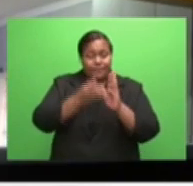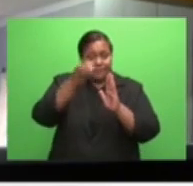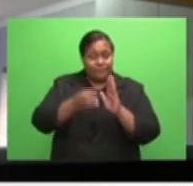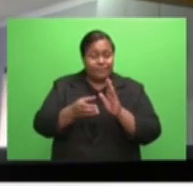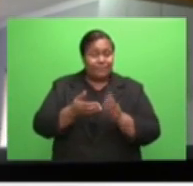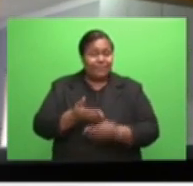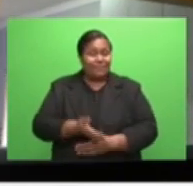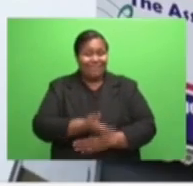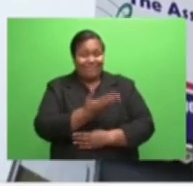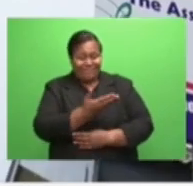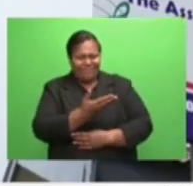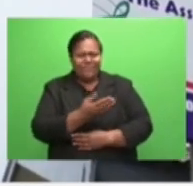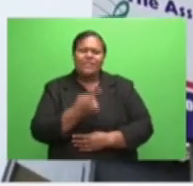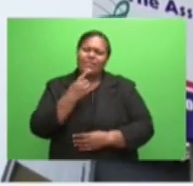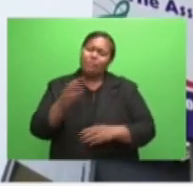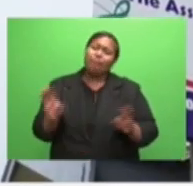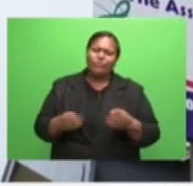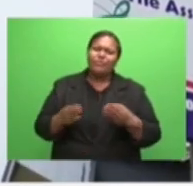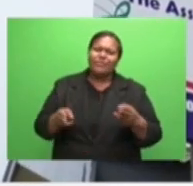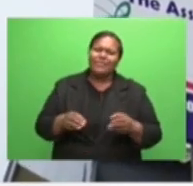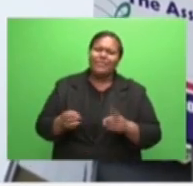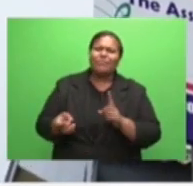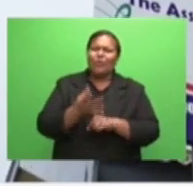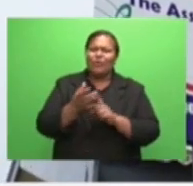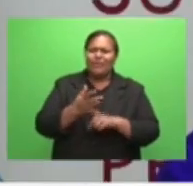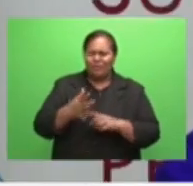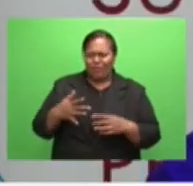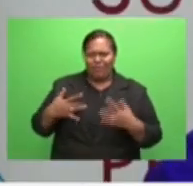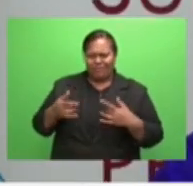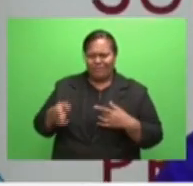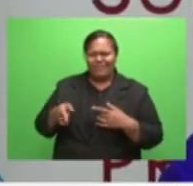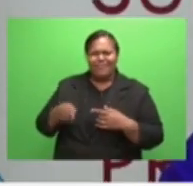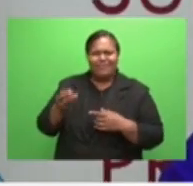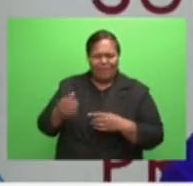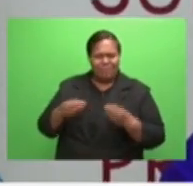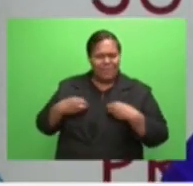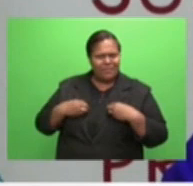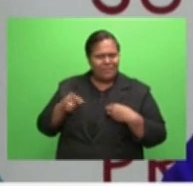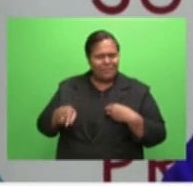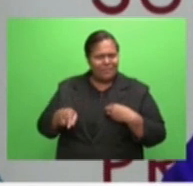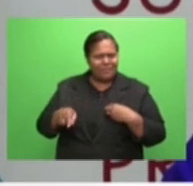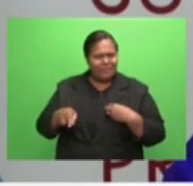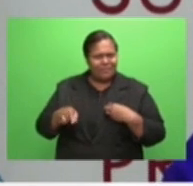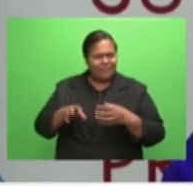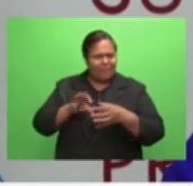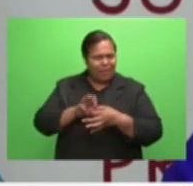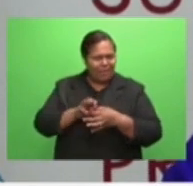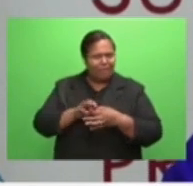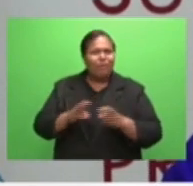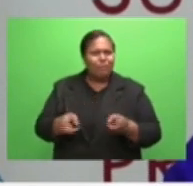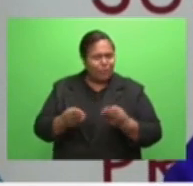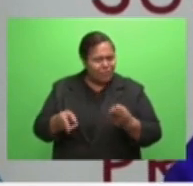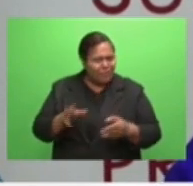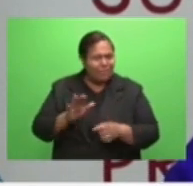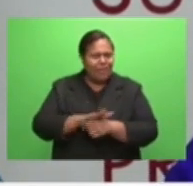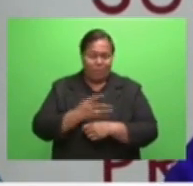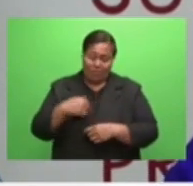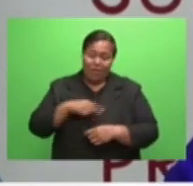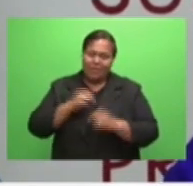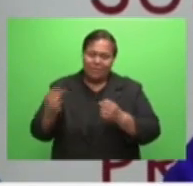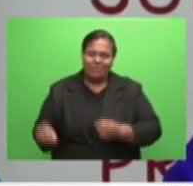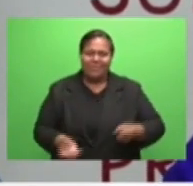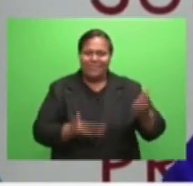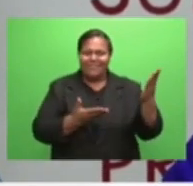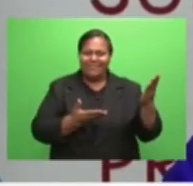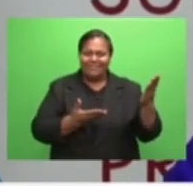is an essential source of livelihood for local artists. The submissions that we are making will go a long way